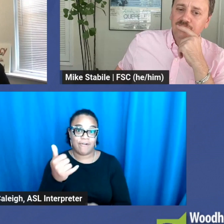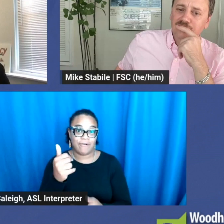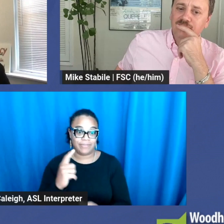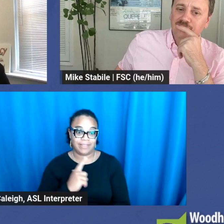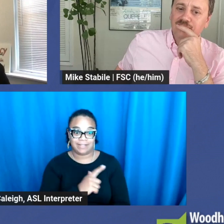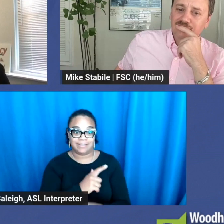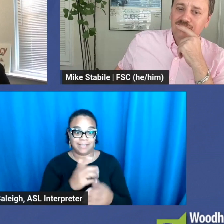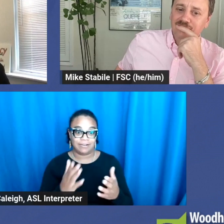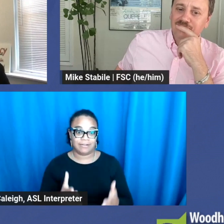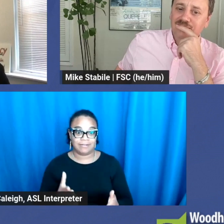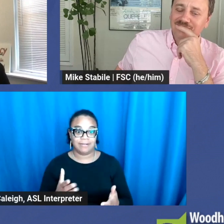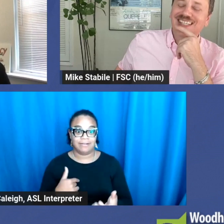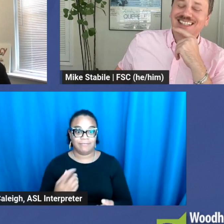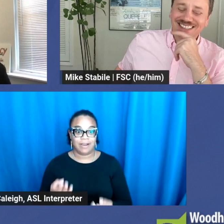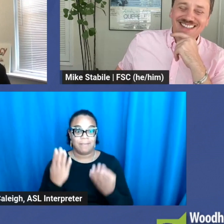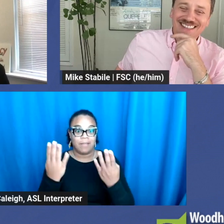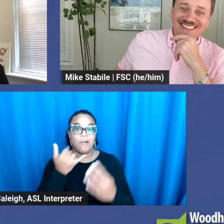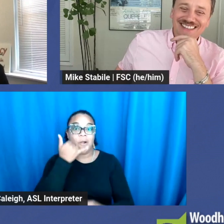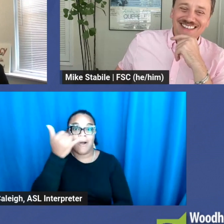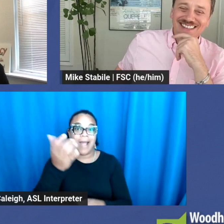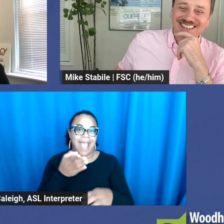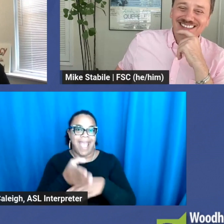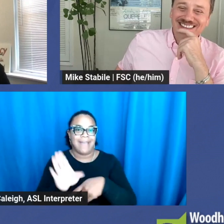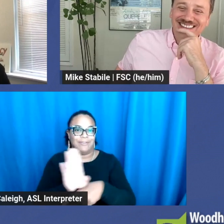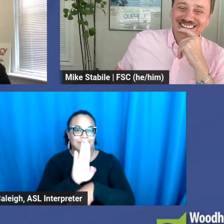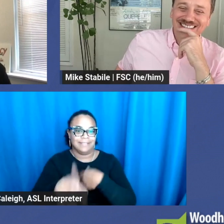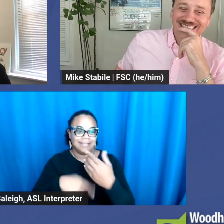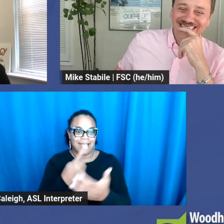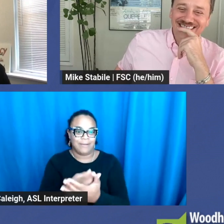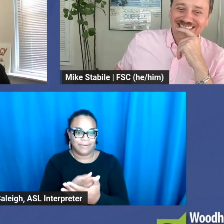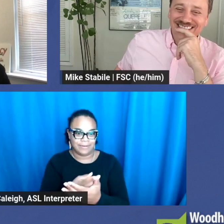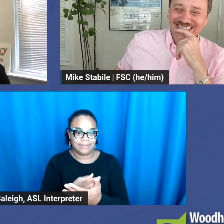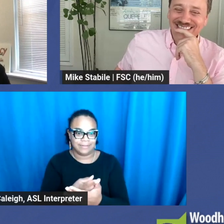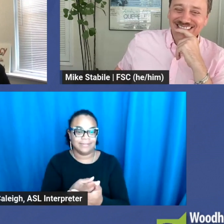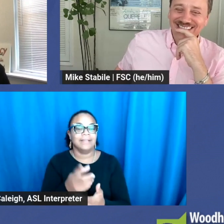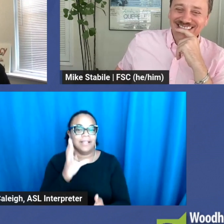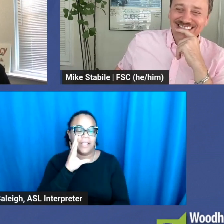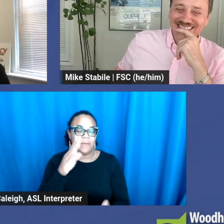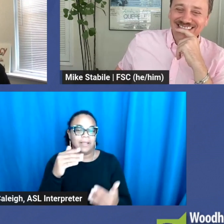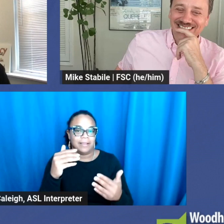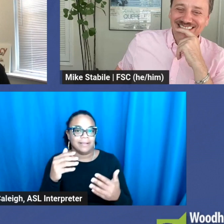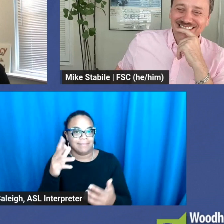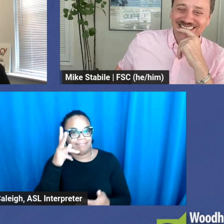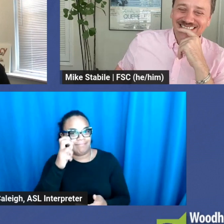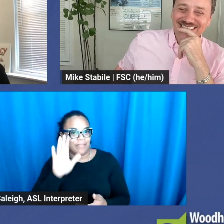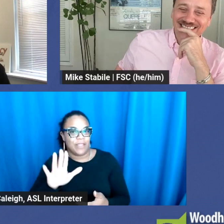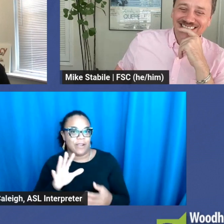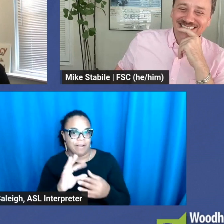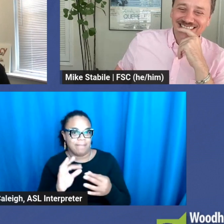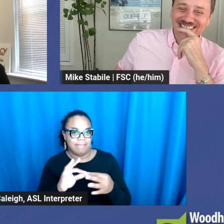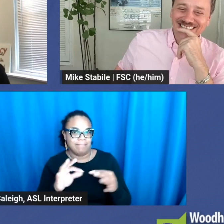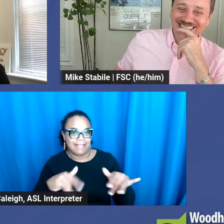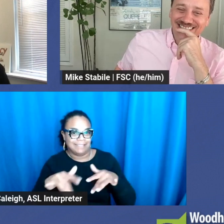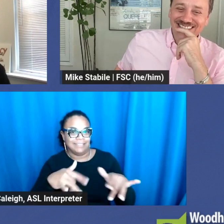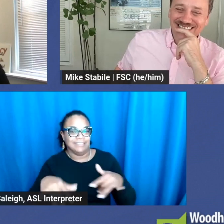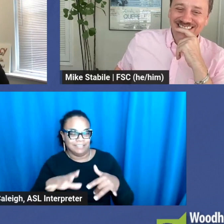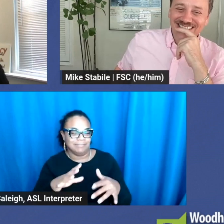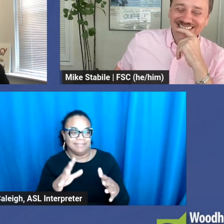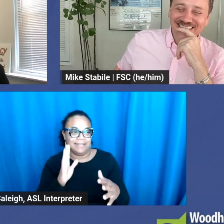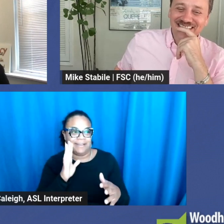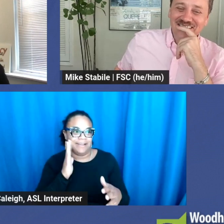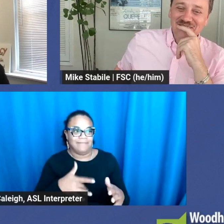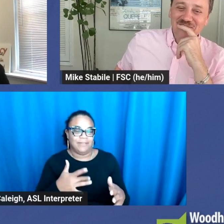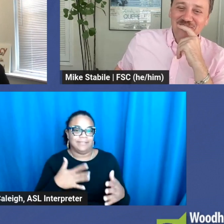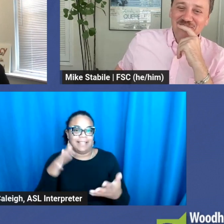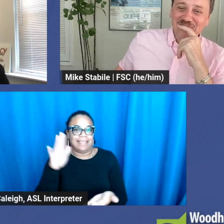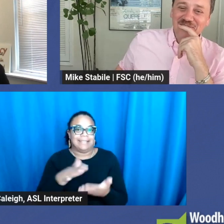after business hours, and then you get a voicemail, and it's not as scary. I heard that on an organizing call last week, and I thought that